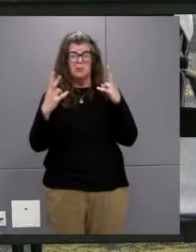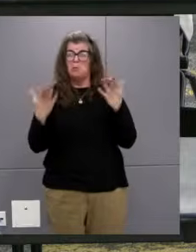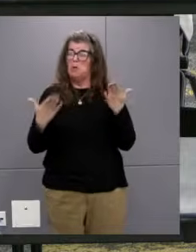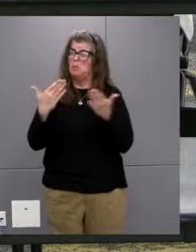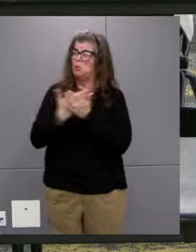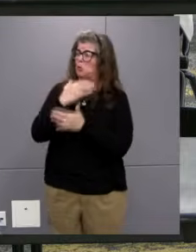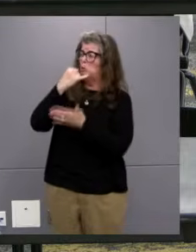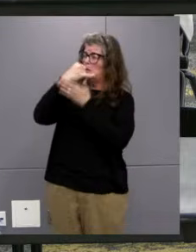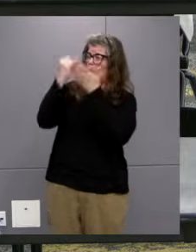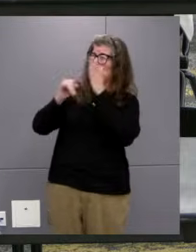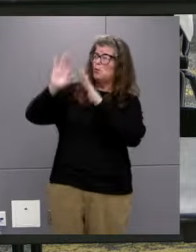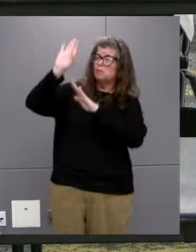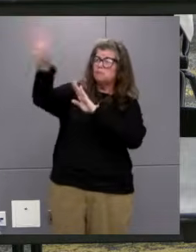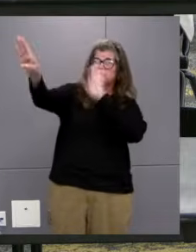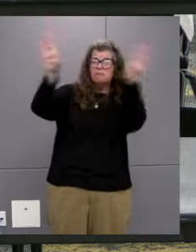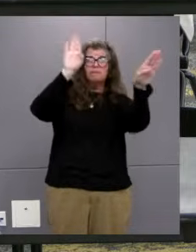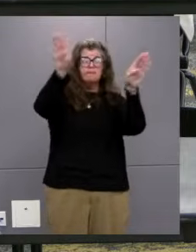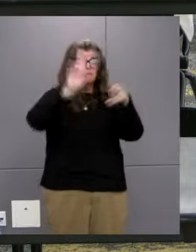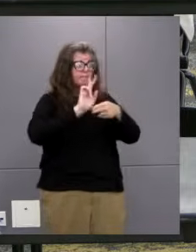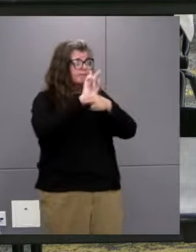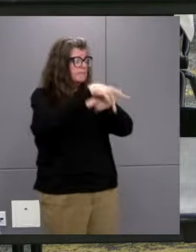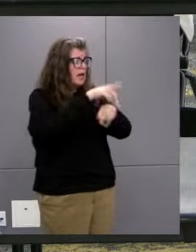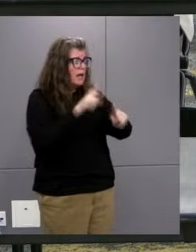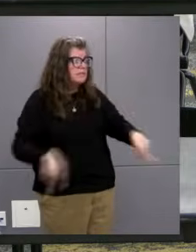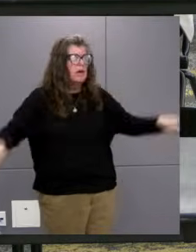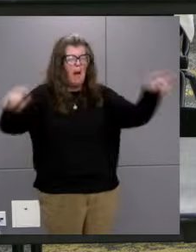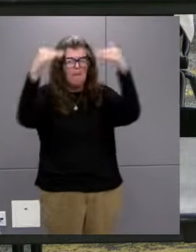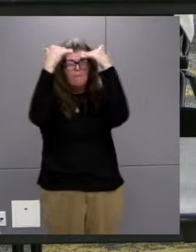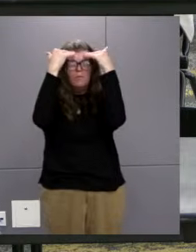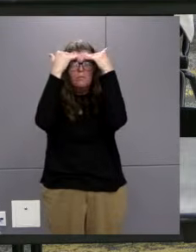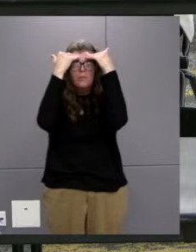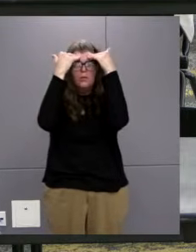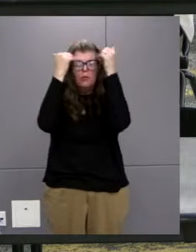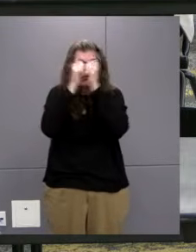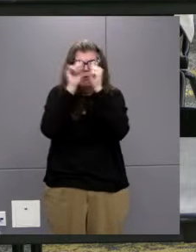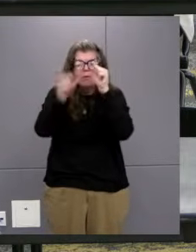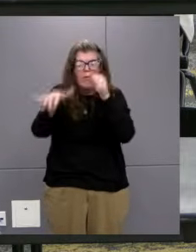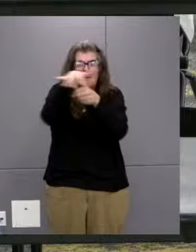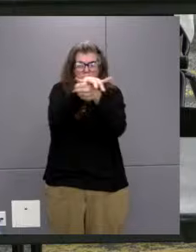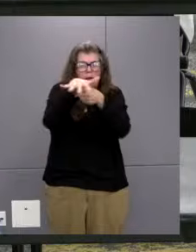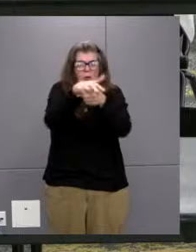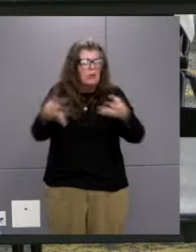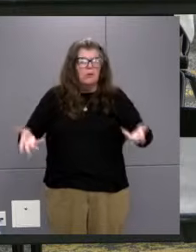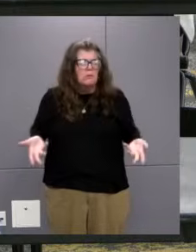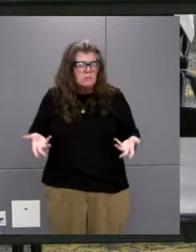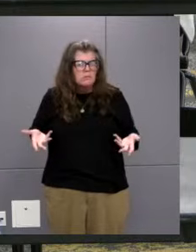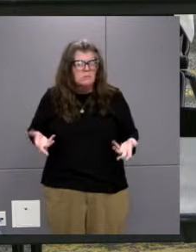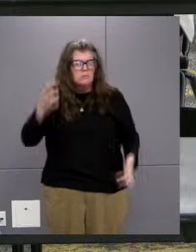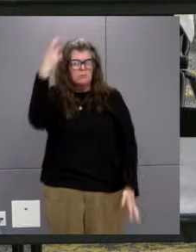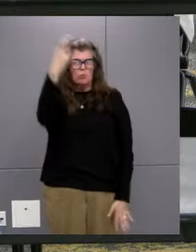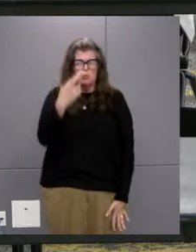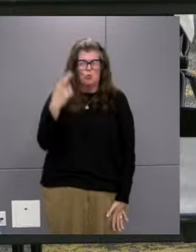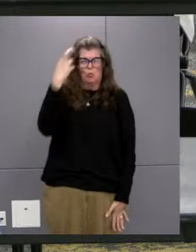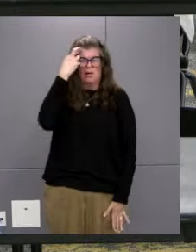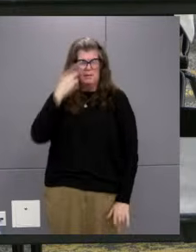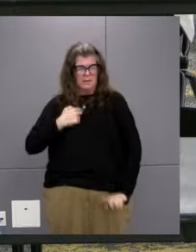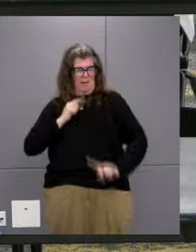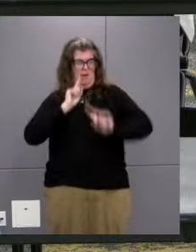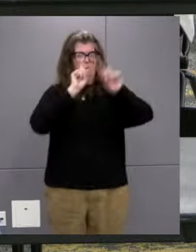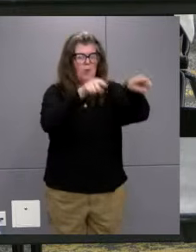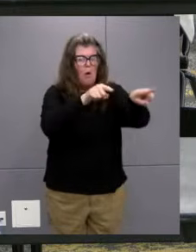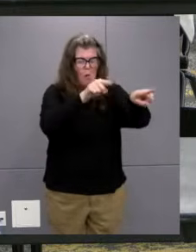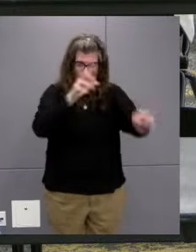wall. There might be a couple more plants, but I'm fairly familiar with the layout of it. So the reason I go there is